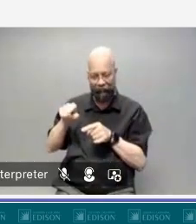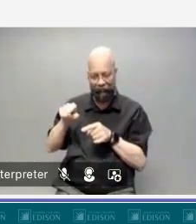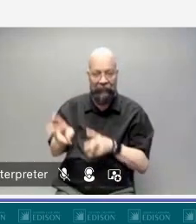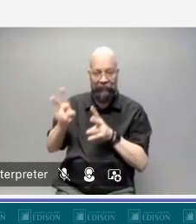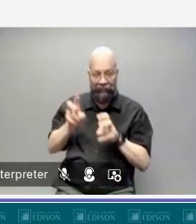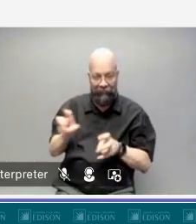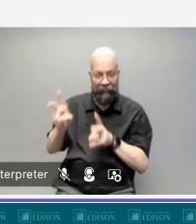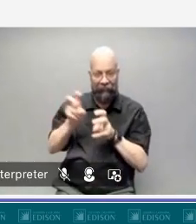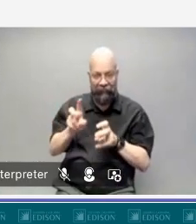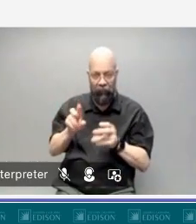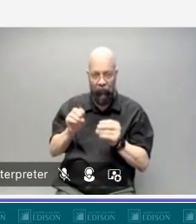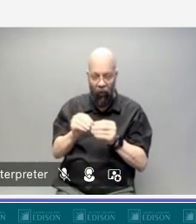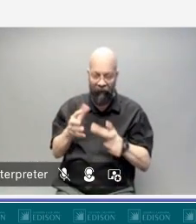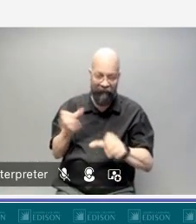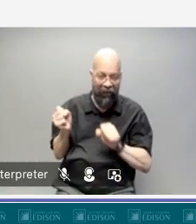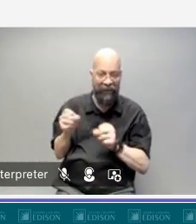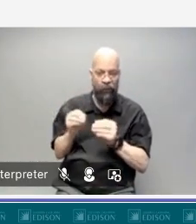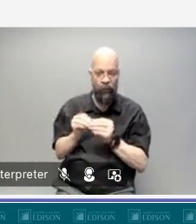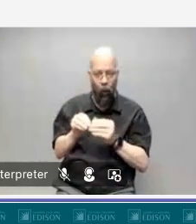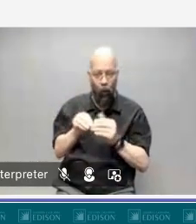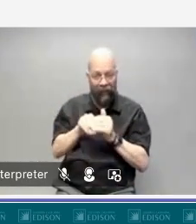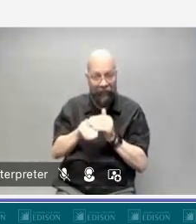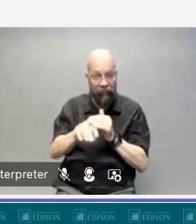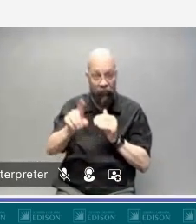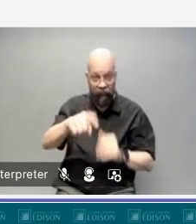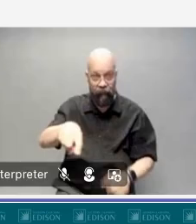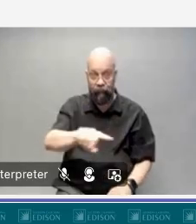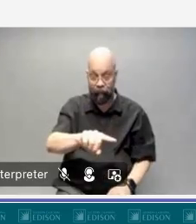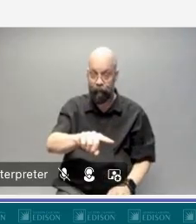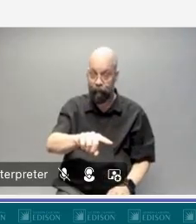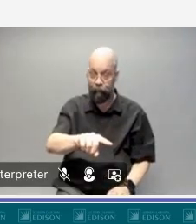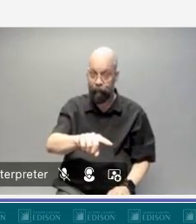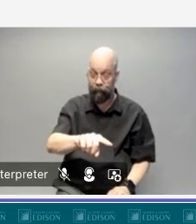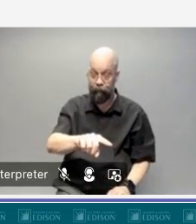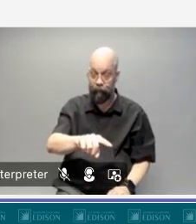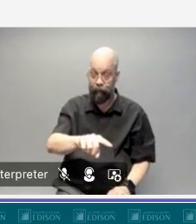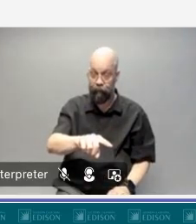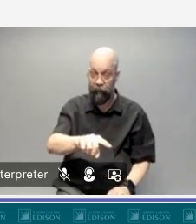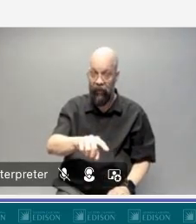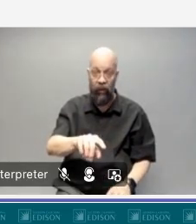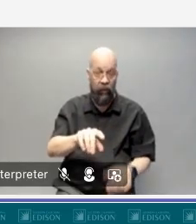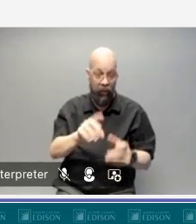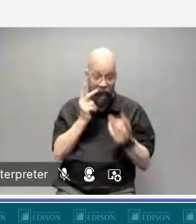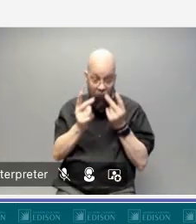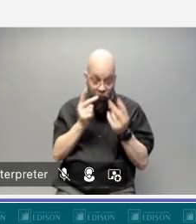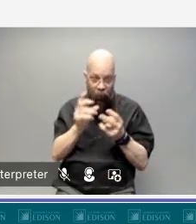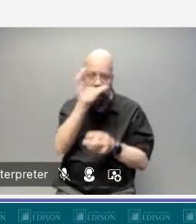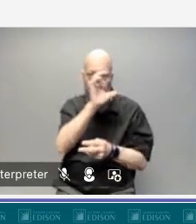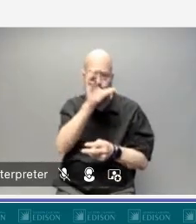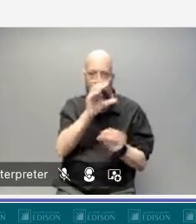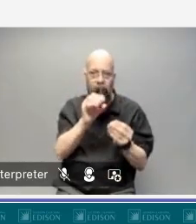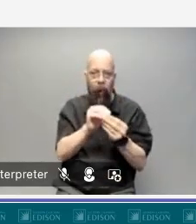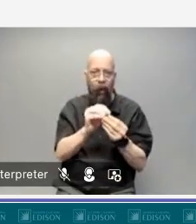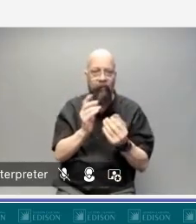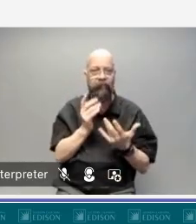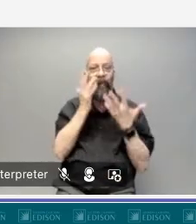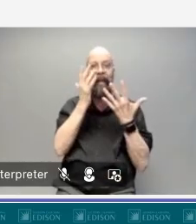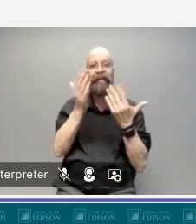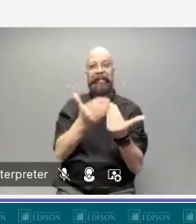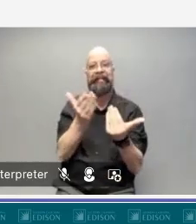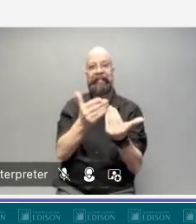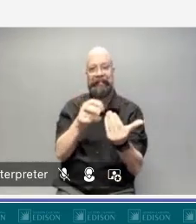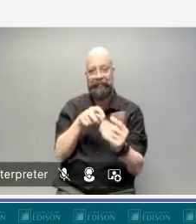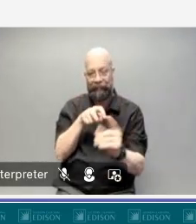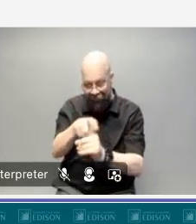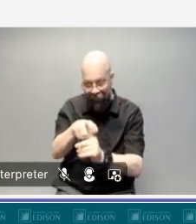and is more focused and accessible for customers. And then the view and search options have become more customer friendly, which includes making